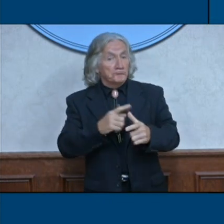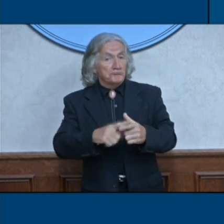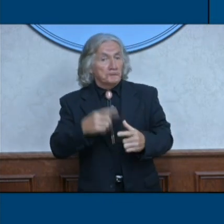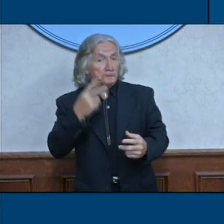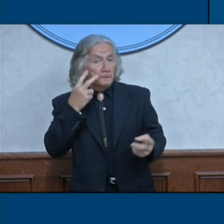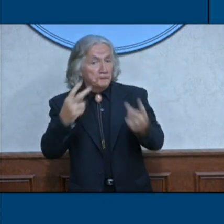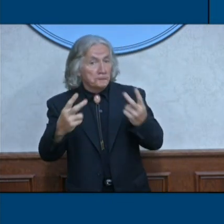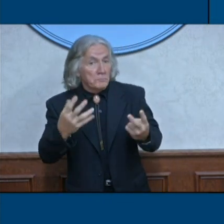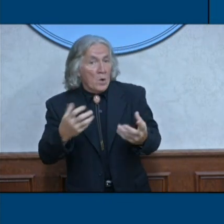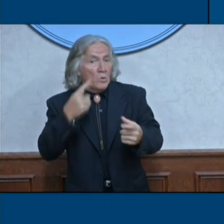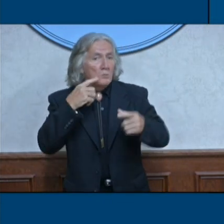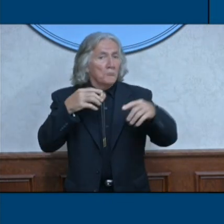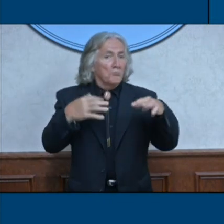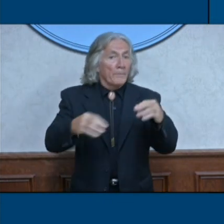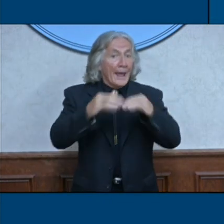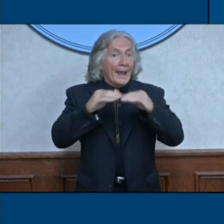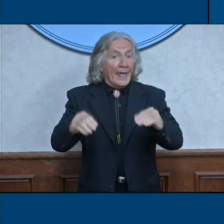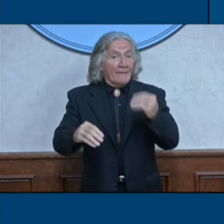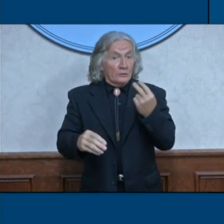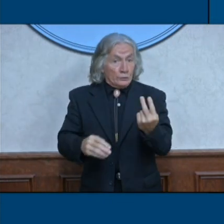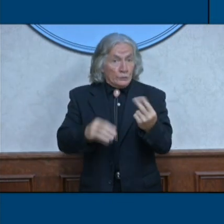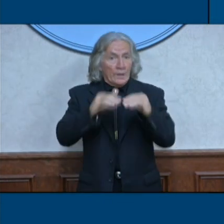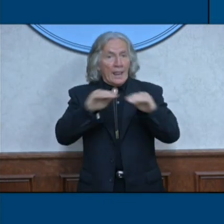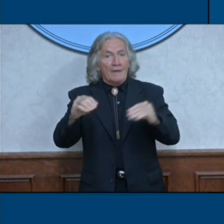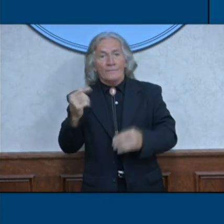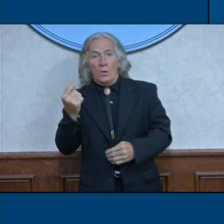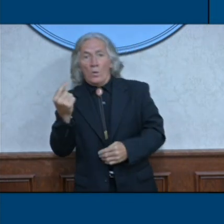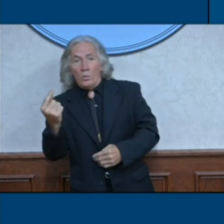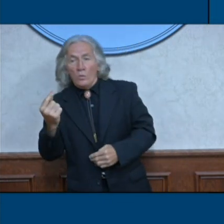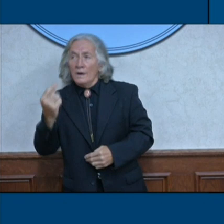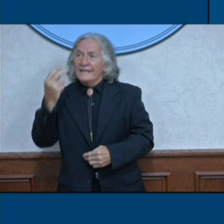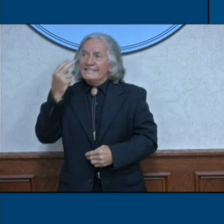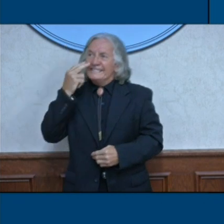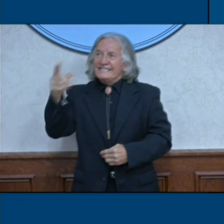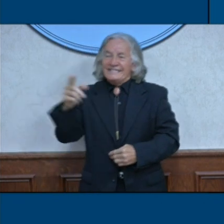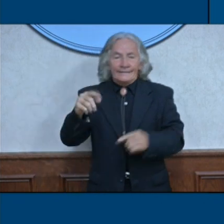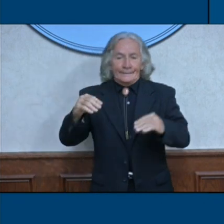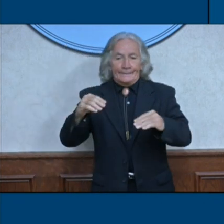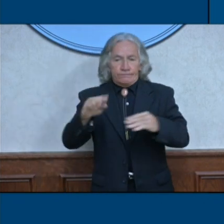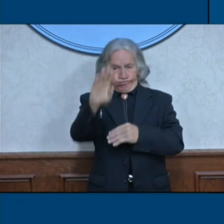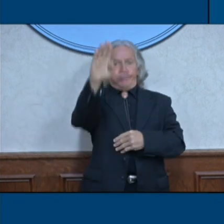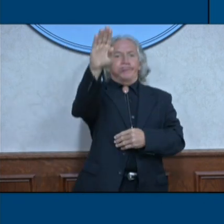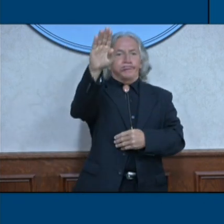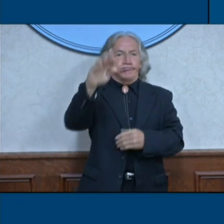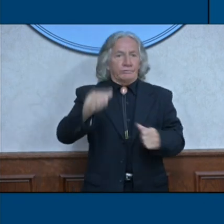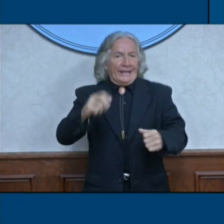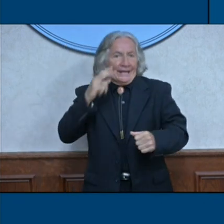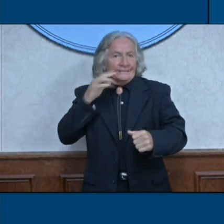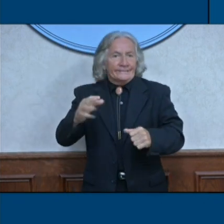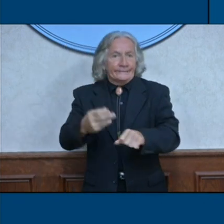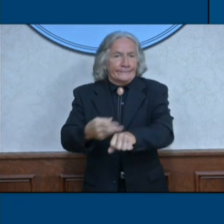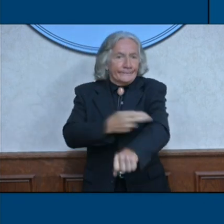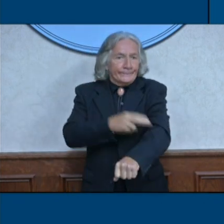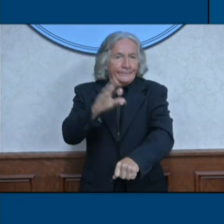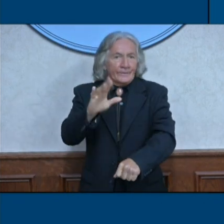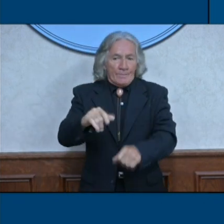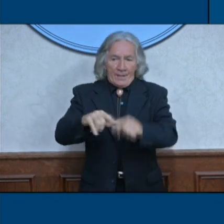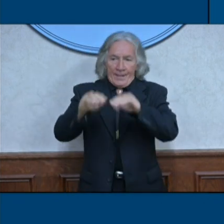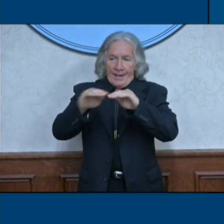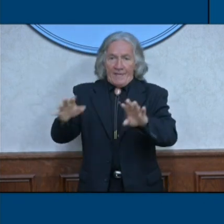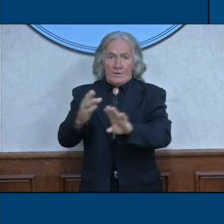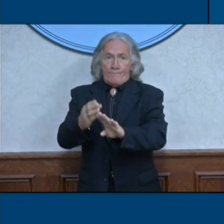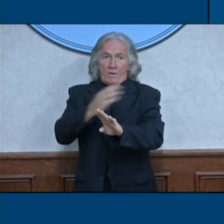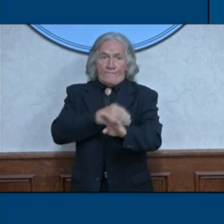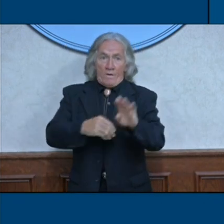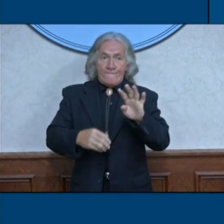just very quickly here to level 2 and level 1. So you can see a surge into an adjacent building. This might be, as I